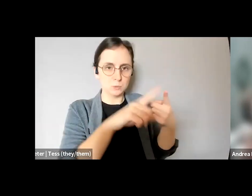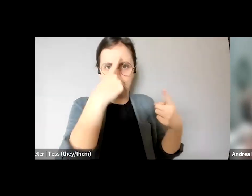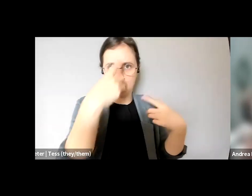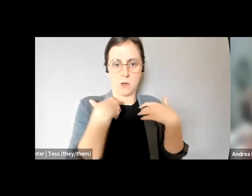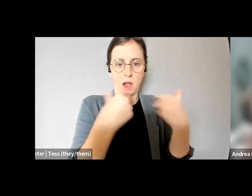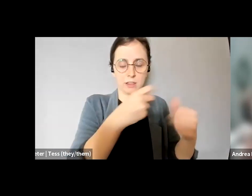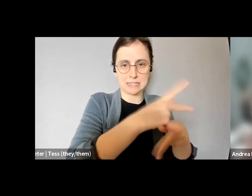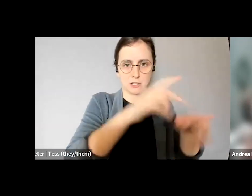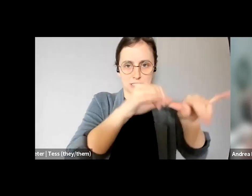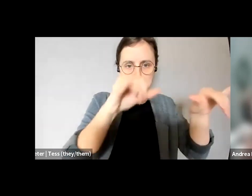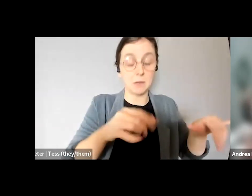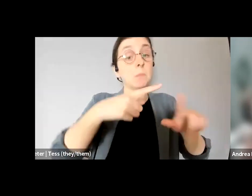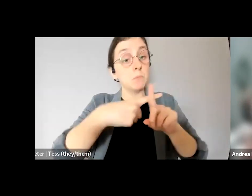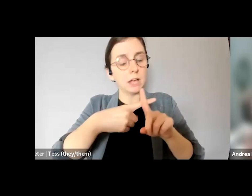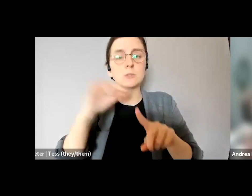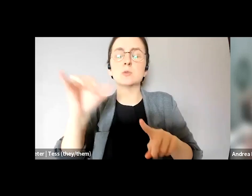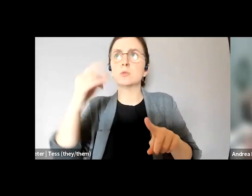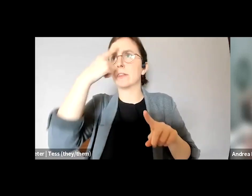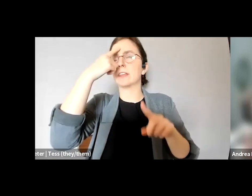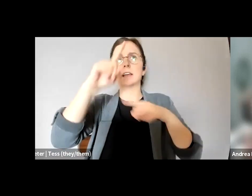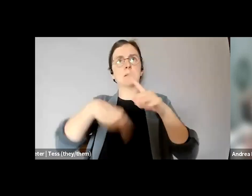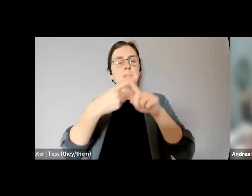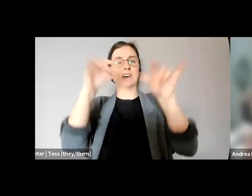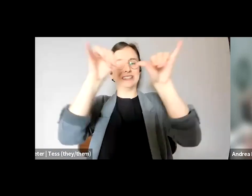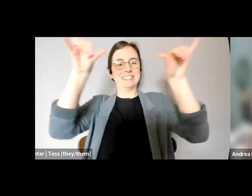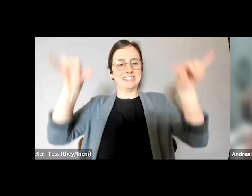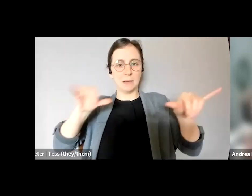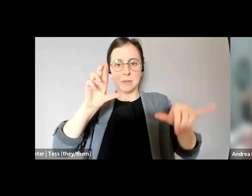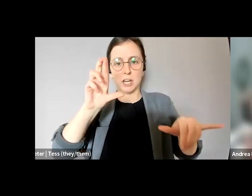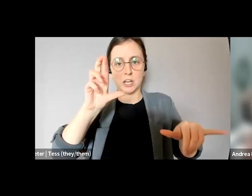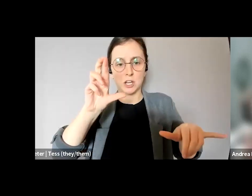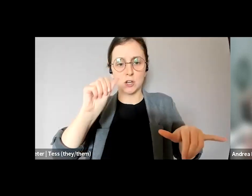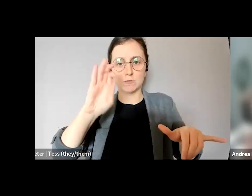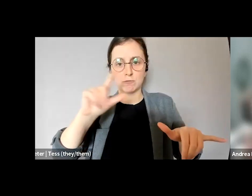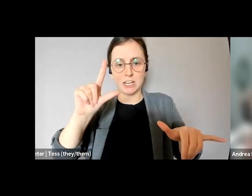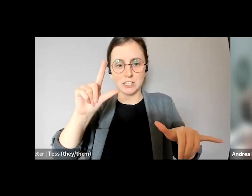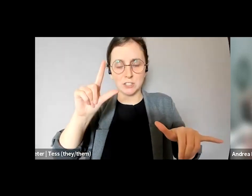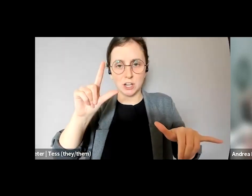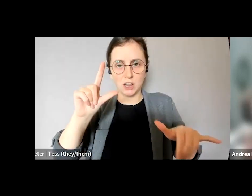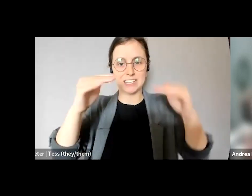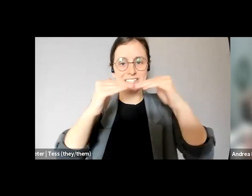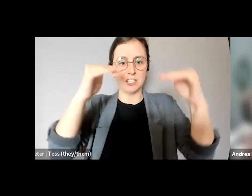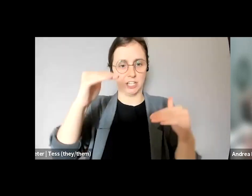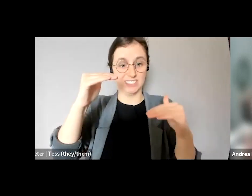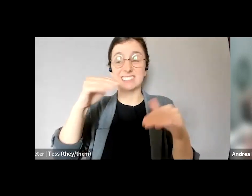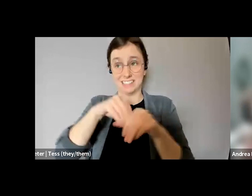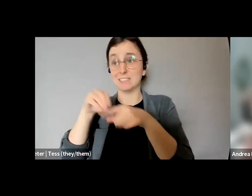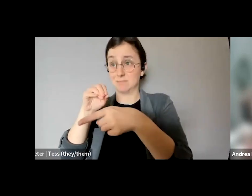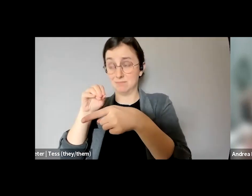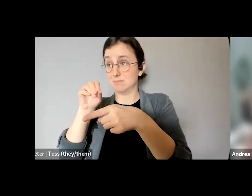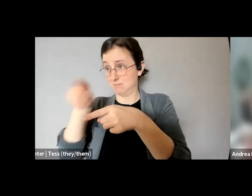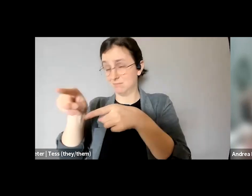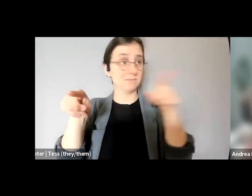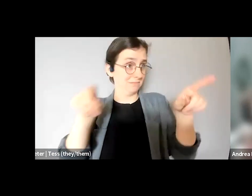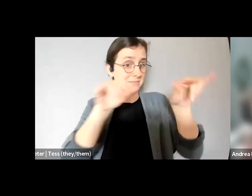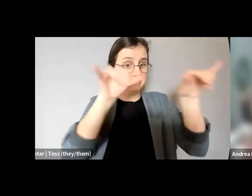as well how we can think about systemic racial injustices in both of those systems. So when